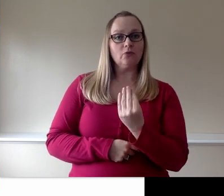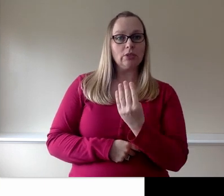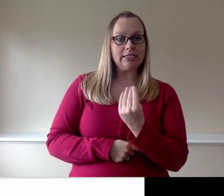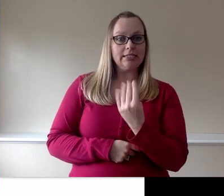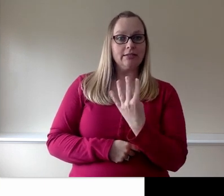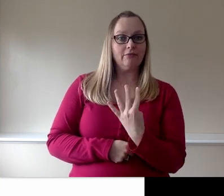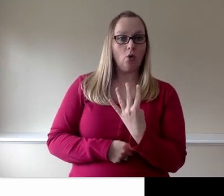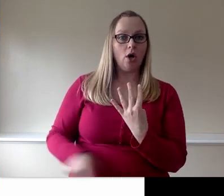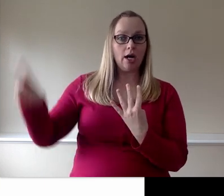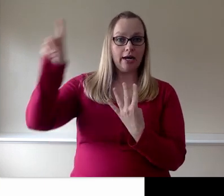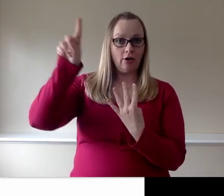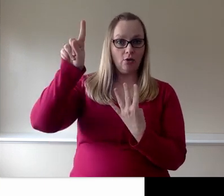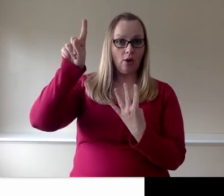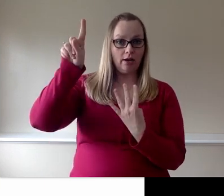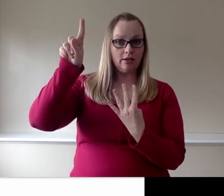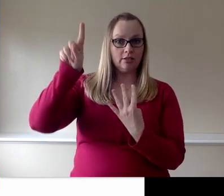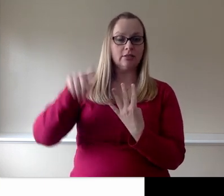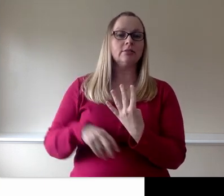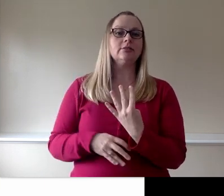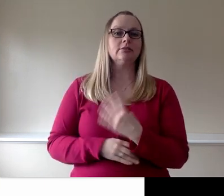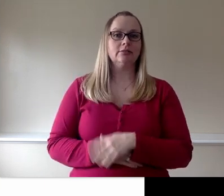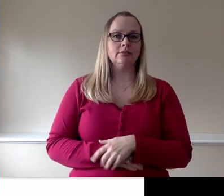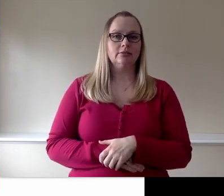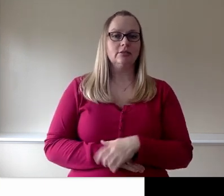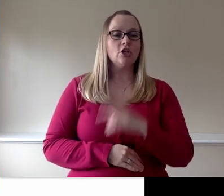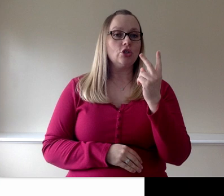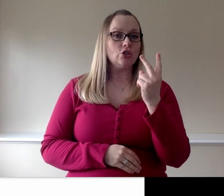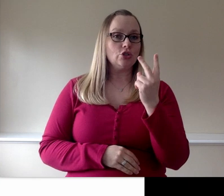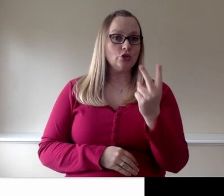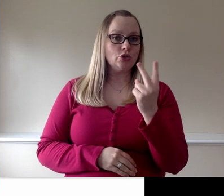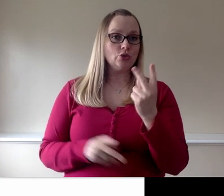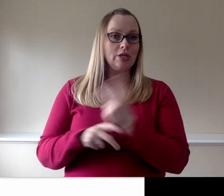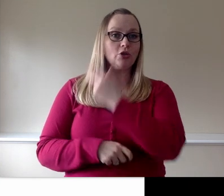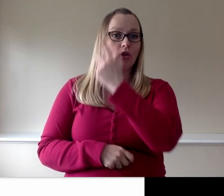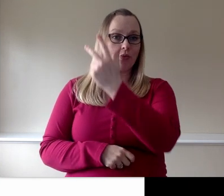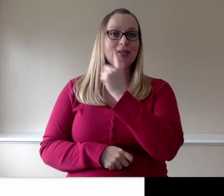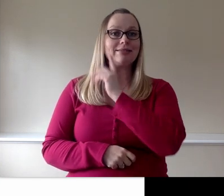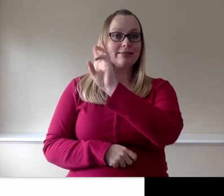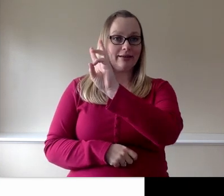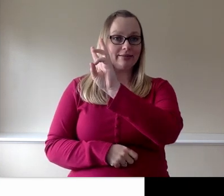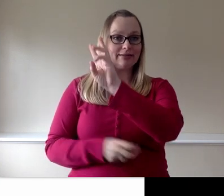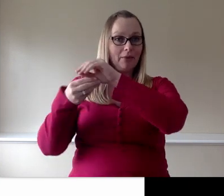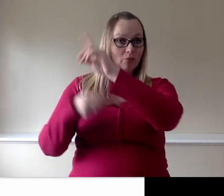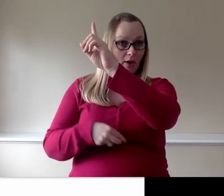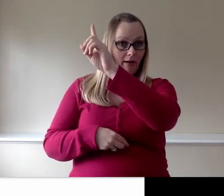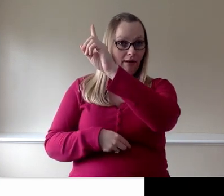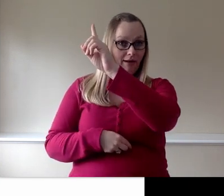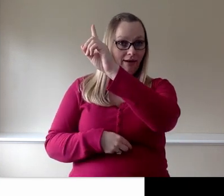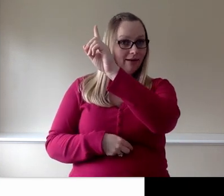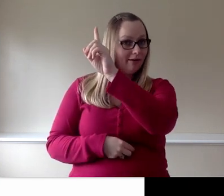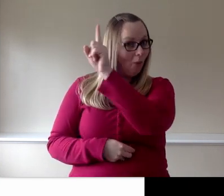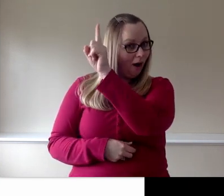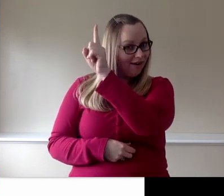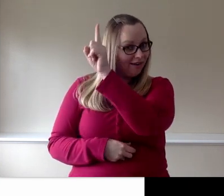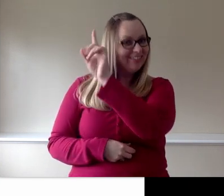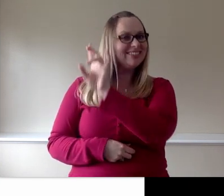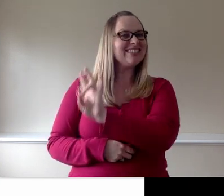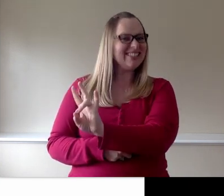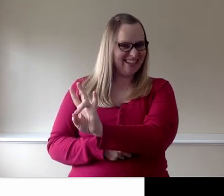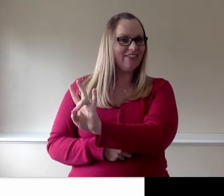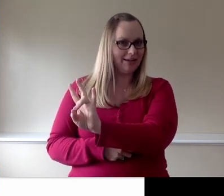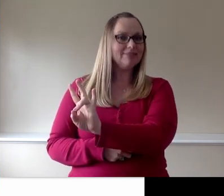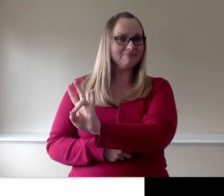14. I'm going to carry the 1 and put down the 4. 2 times 3 is 6, plus 1 more. I'm not going to forget my carry up here. That